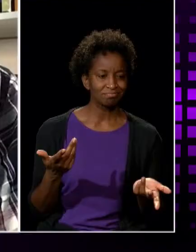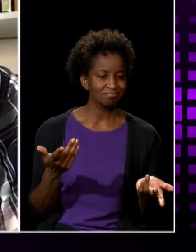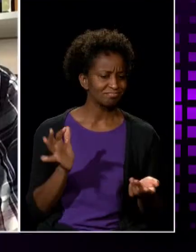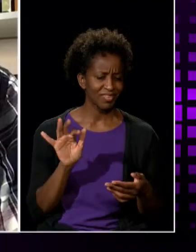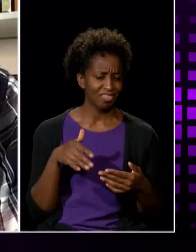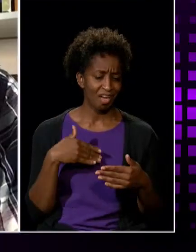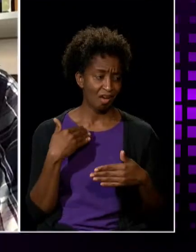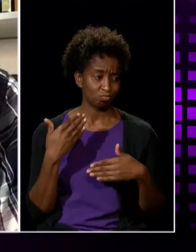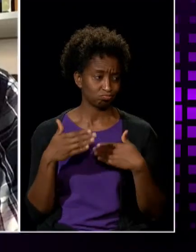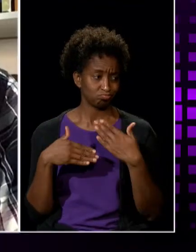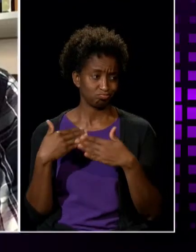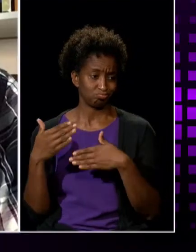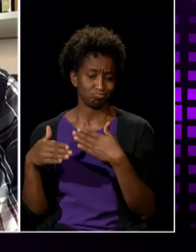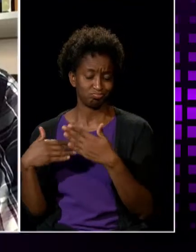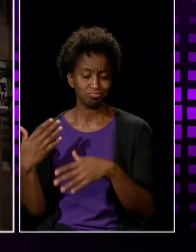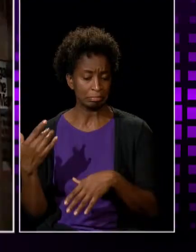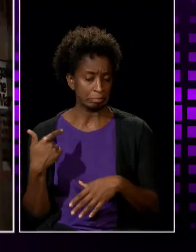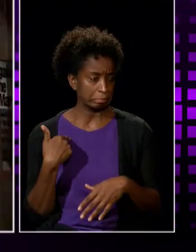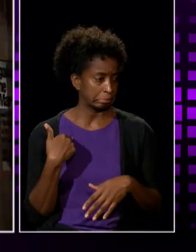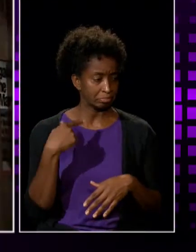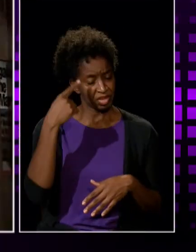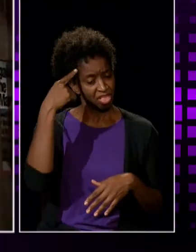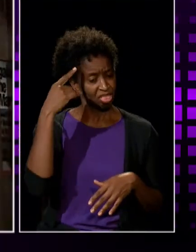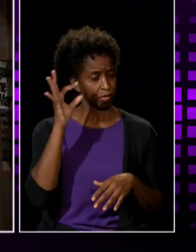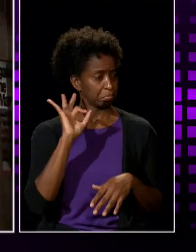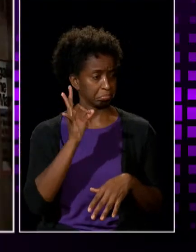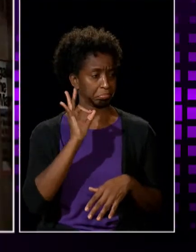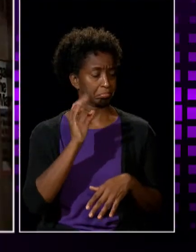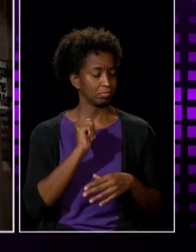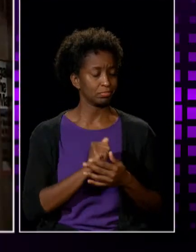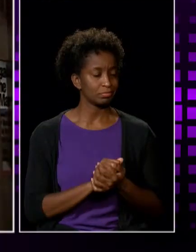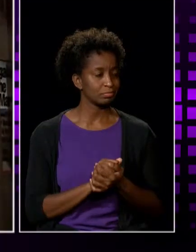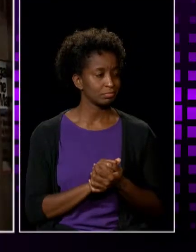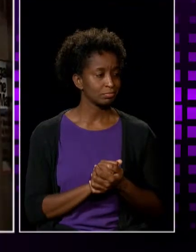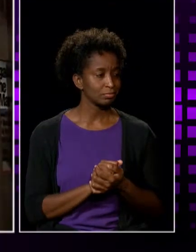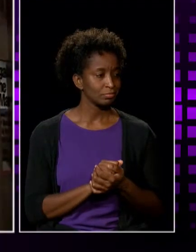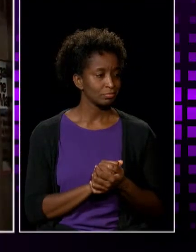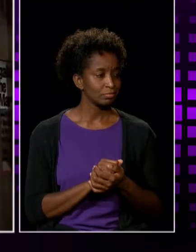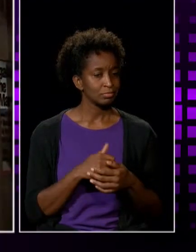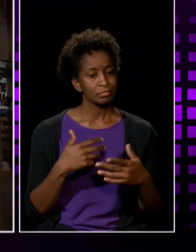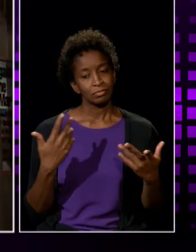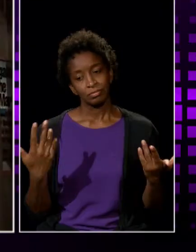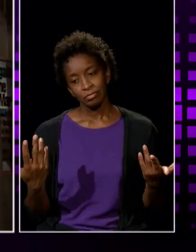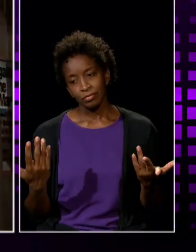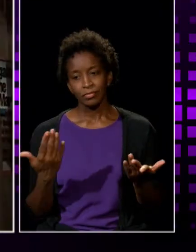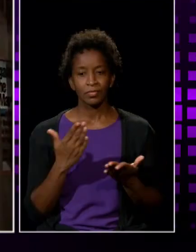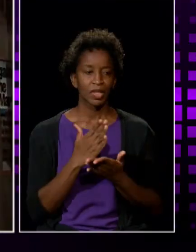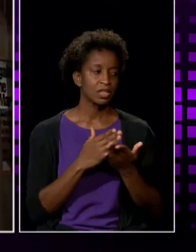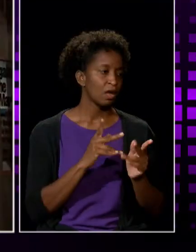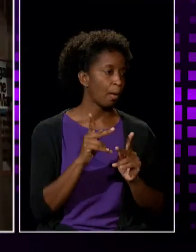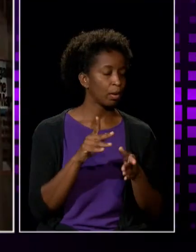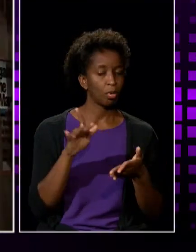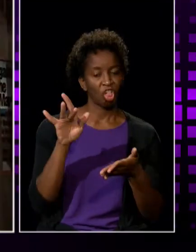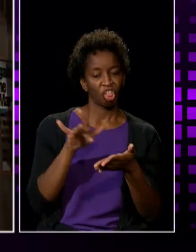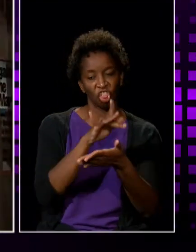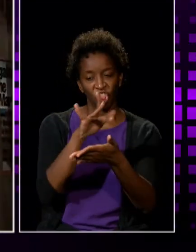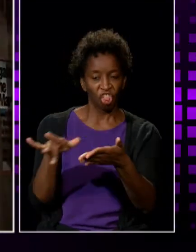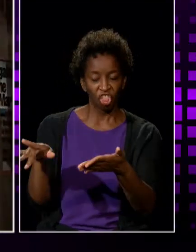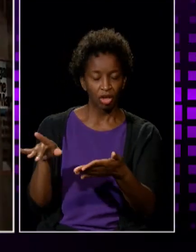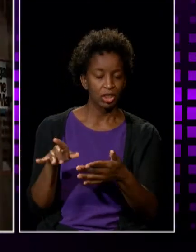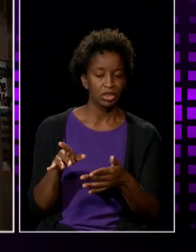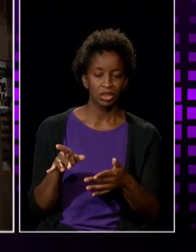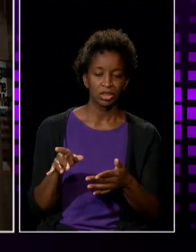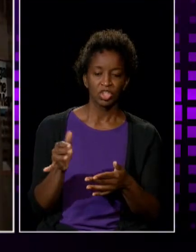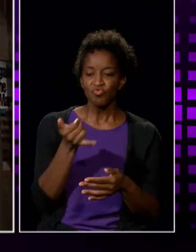that that process has allowed us, no matter who might wish to criticize it, it is that process that has brought us to